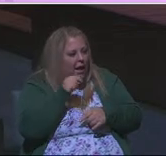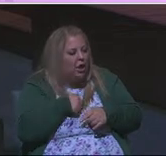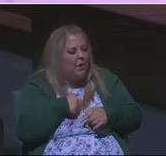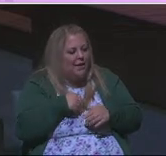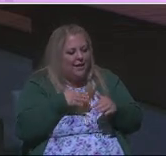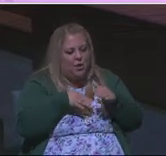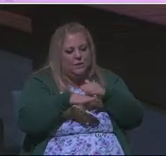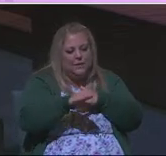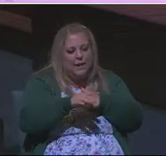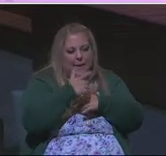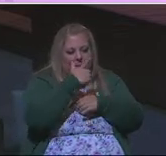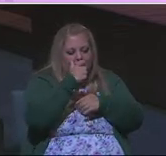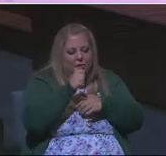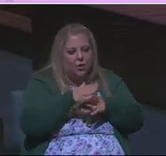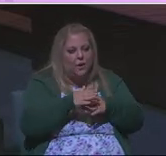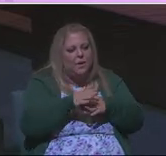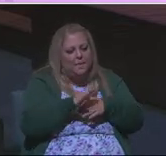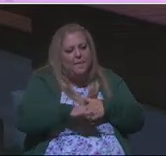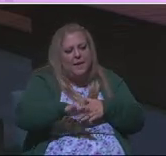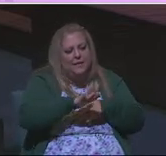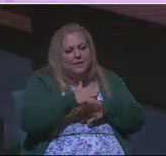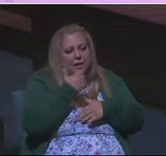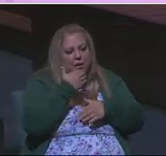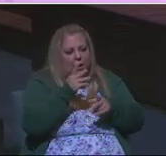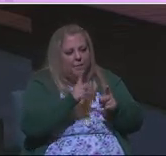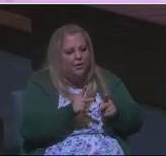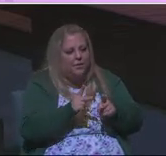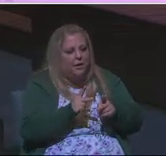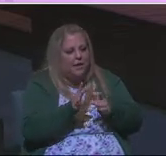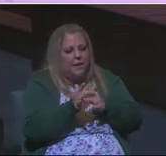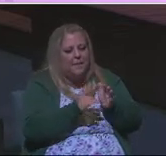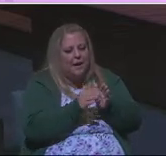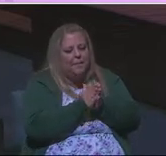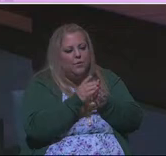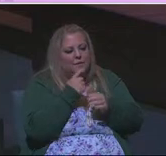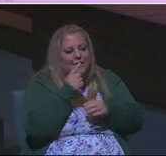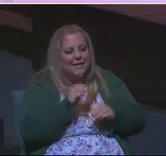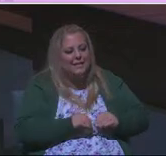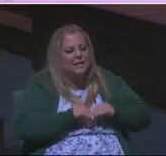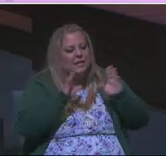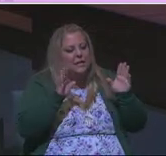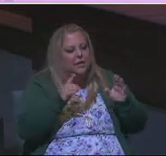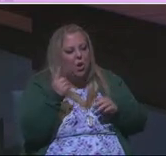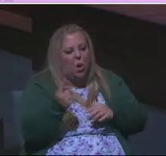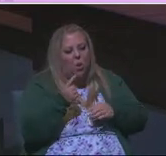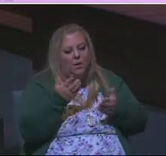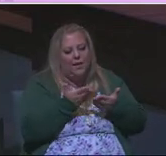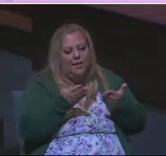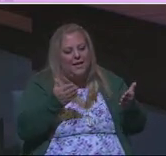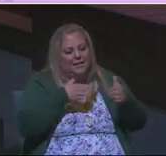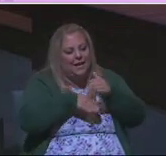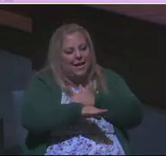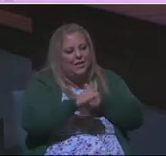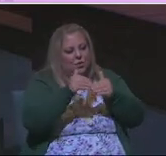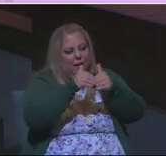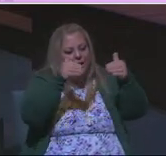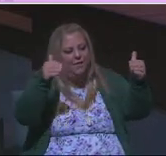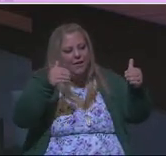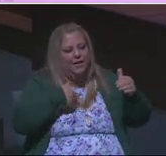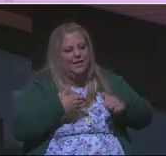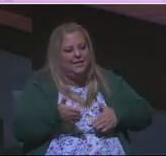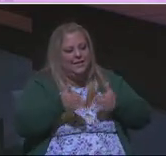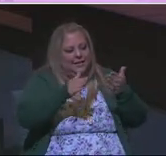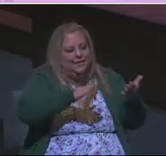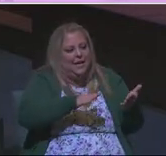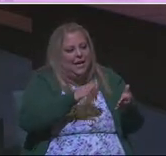in because you're basically a good person. The Bible says very clearly that the only thing that allows us to get into heaven is the death